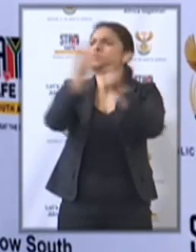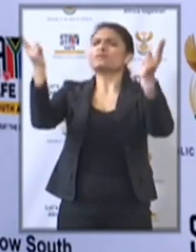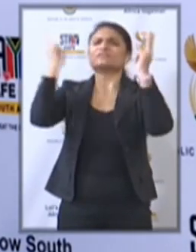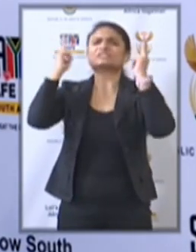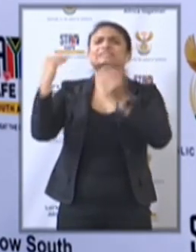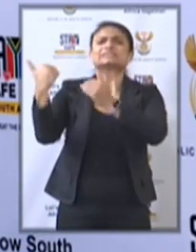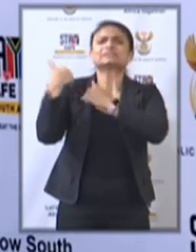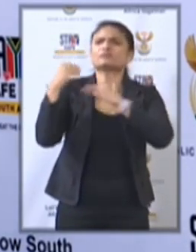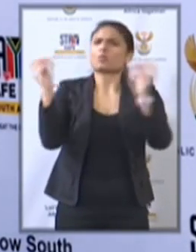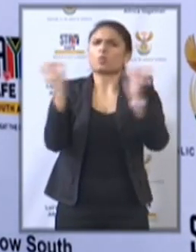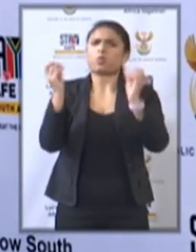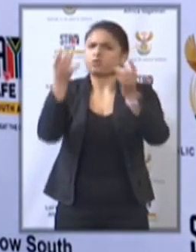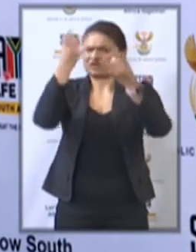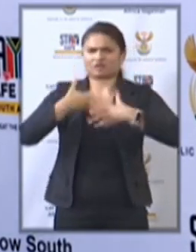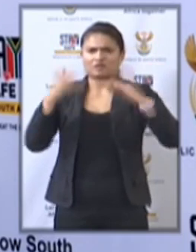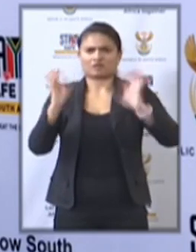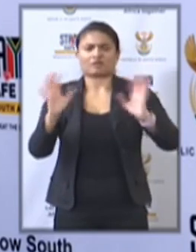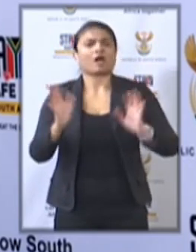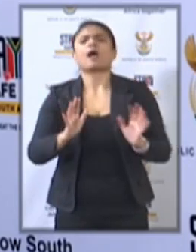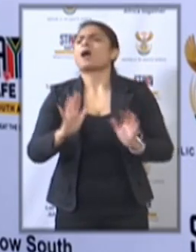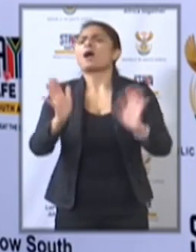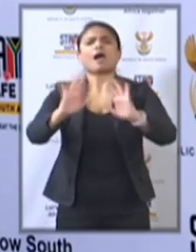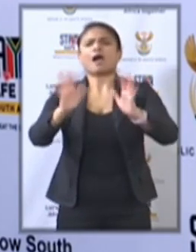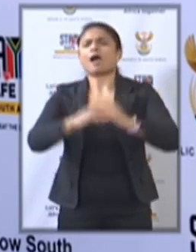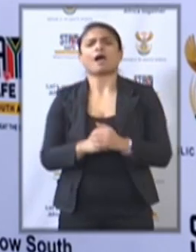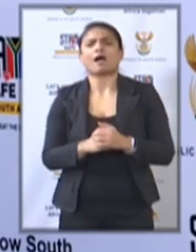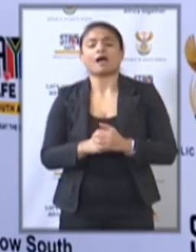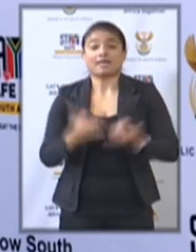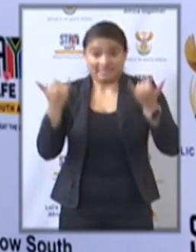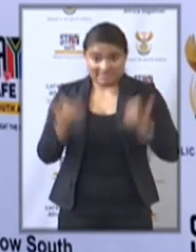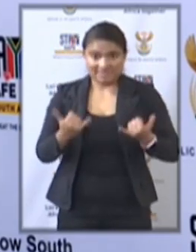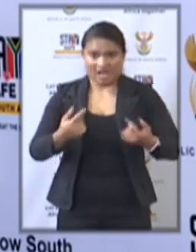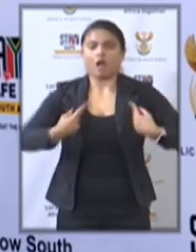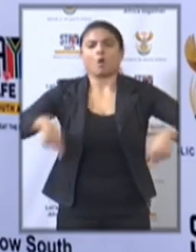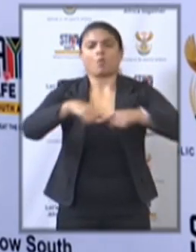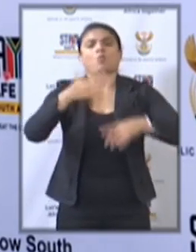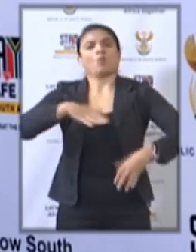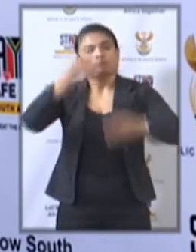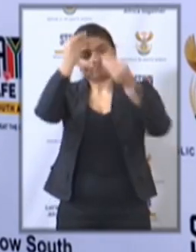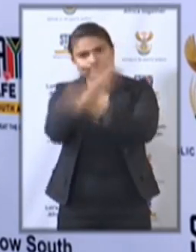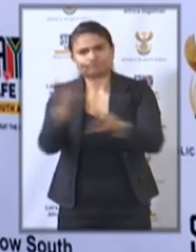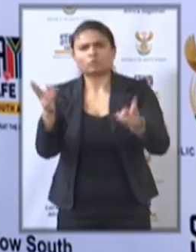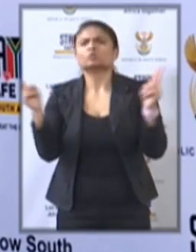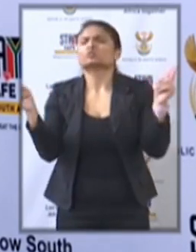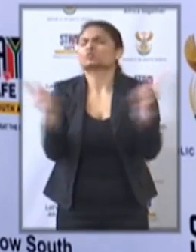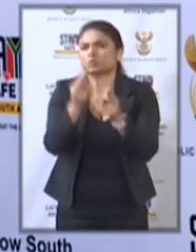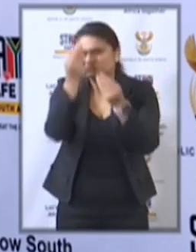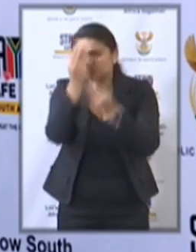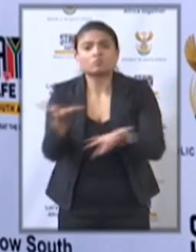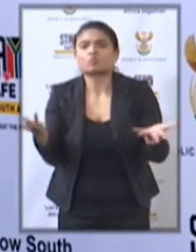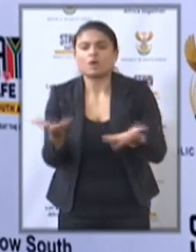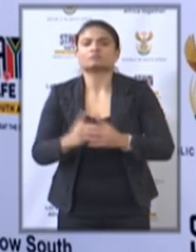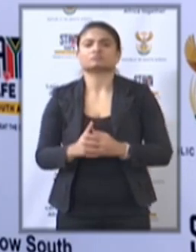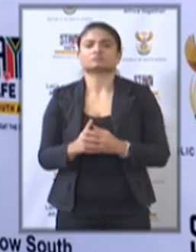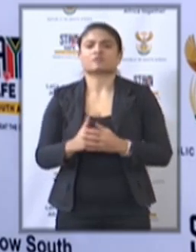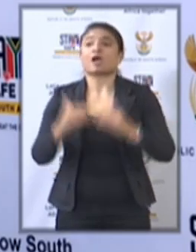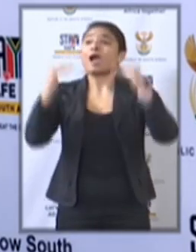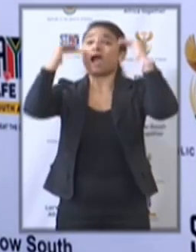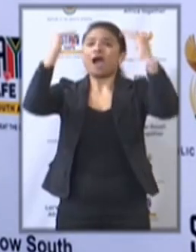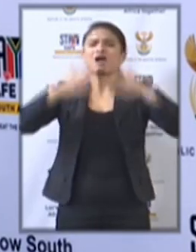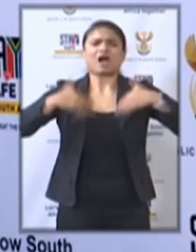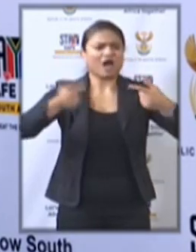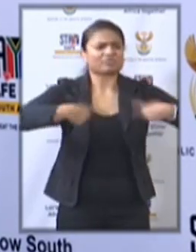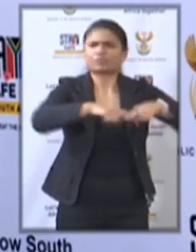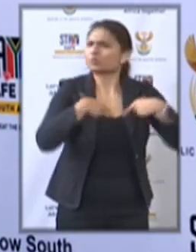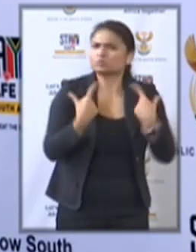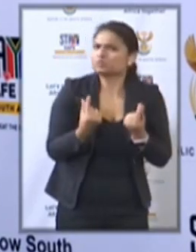because I now want to address the work that is being done very briefly by Higher Health in the entire